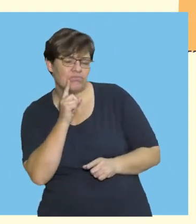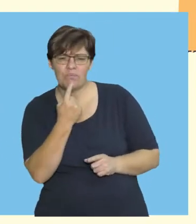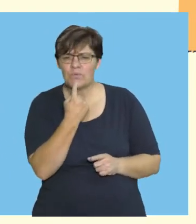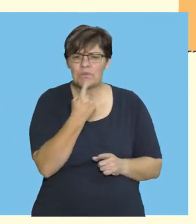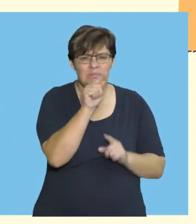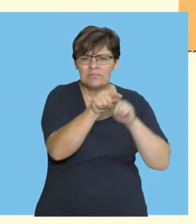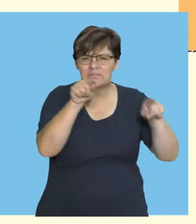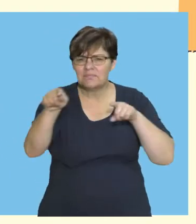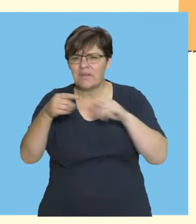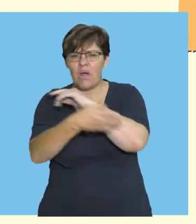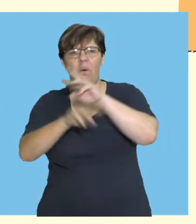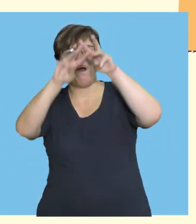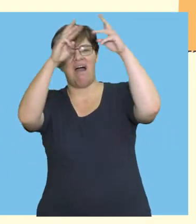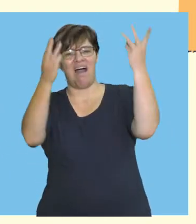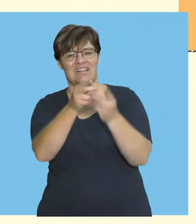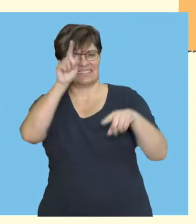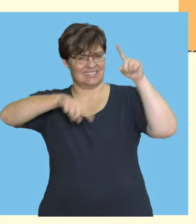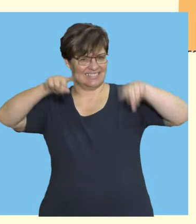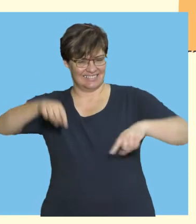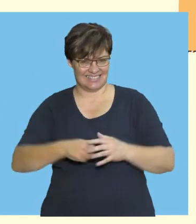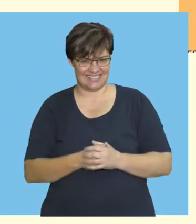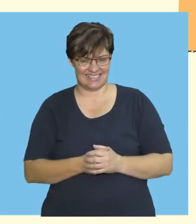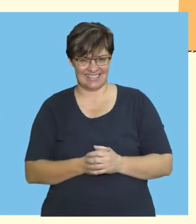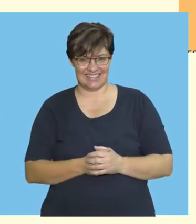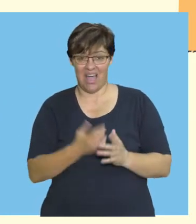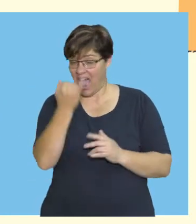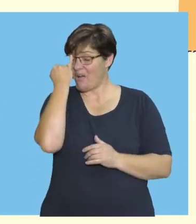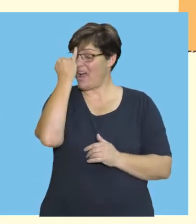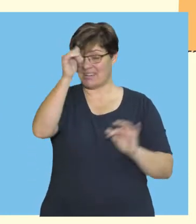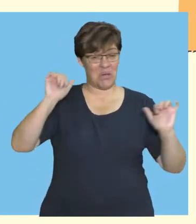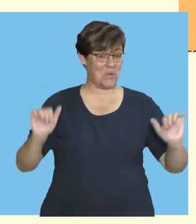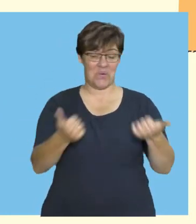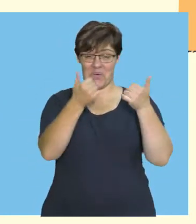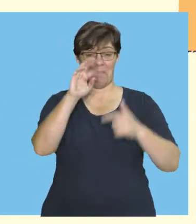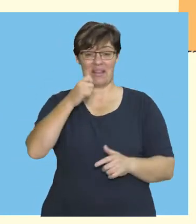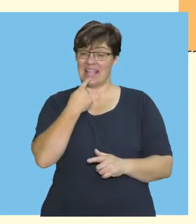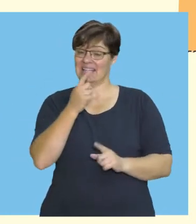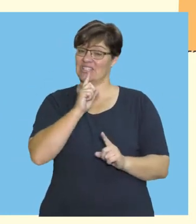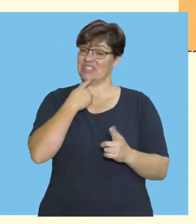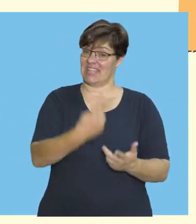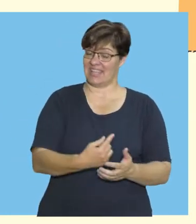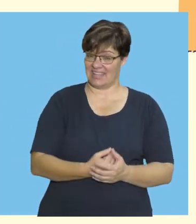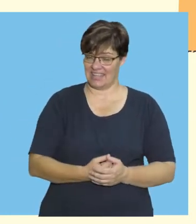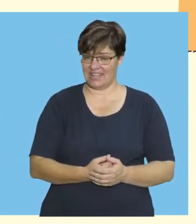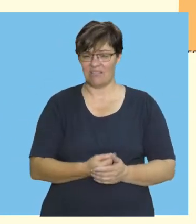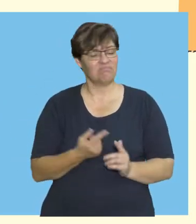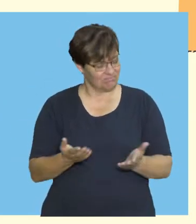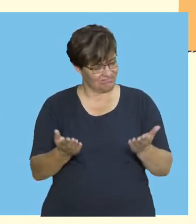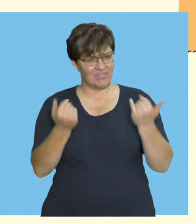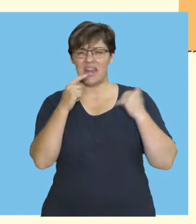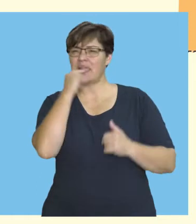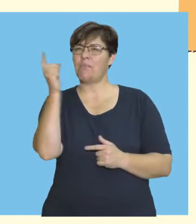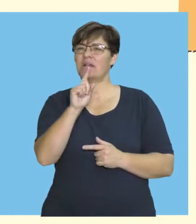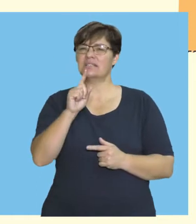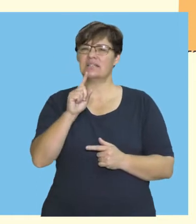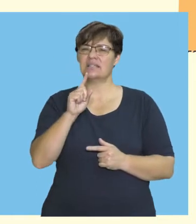to try some foods from all over the world. That's a great idea, Mandla's teacher said. Let's